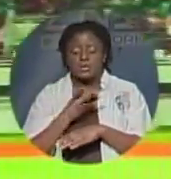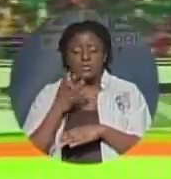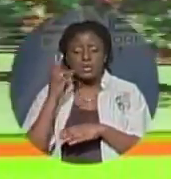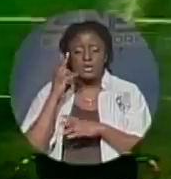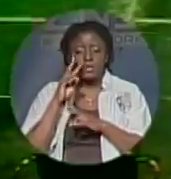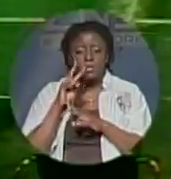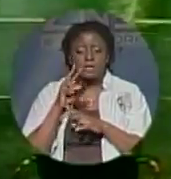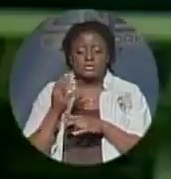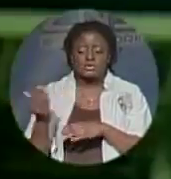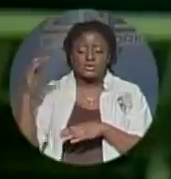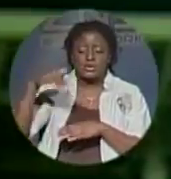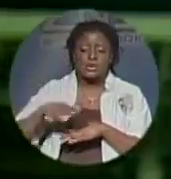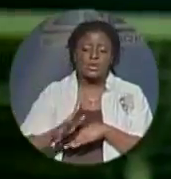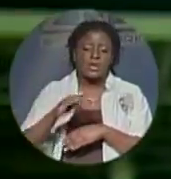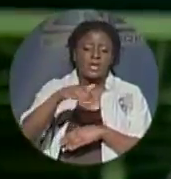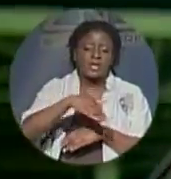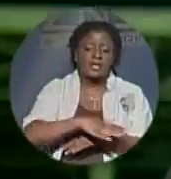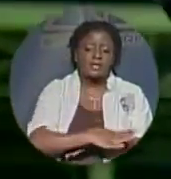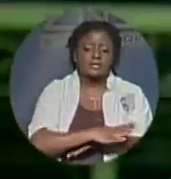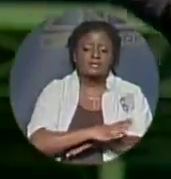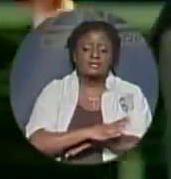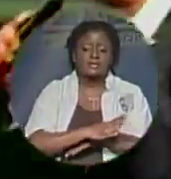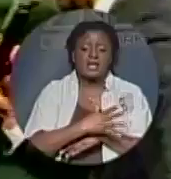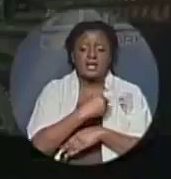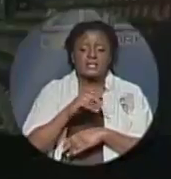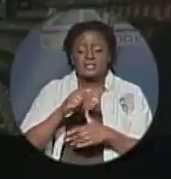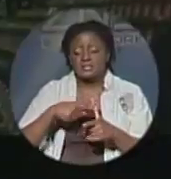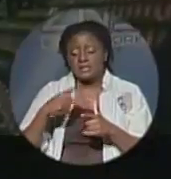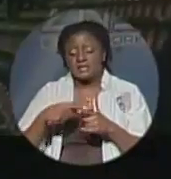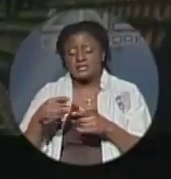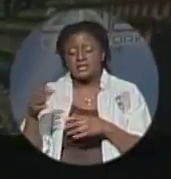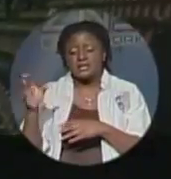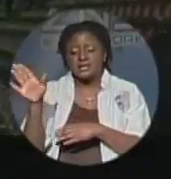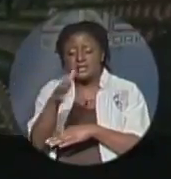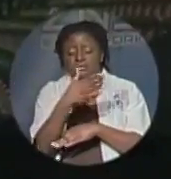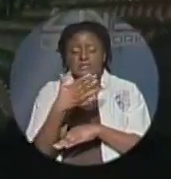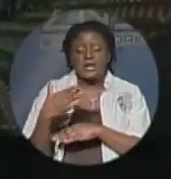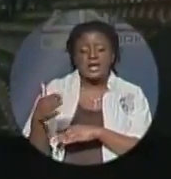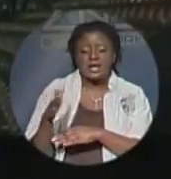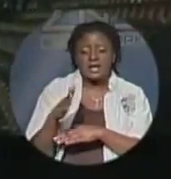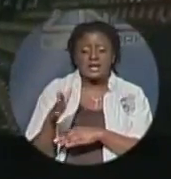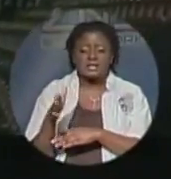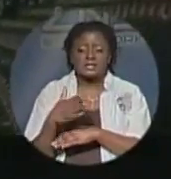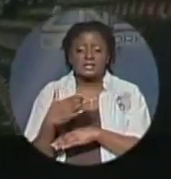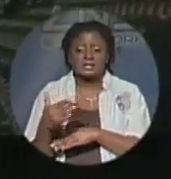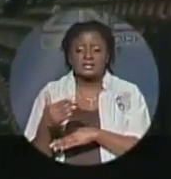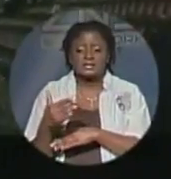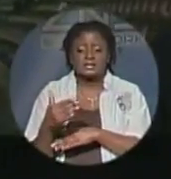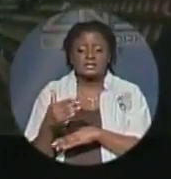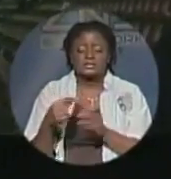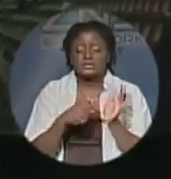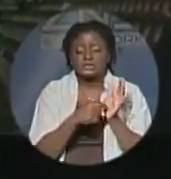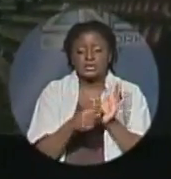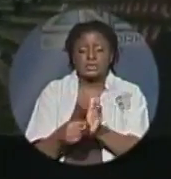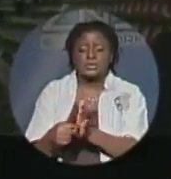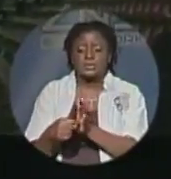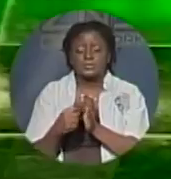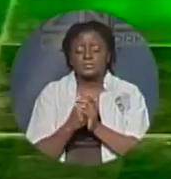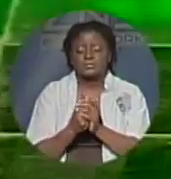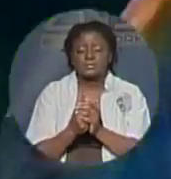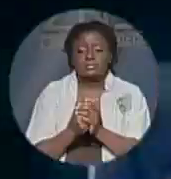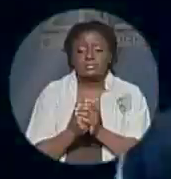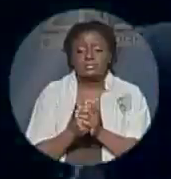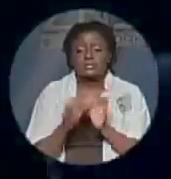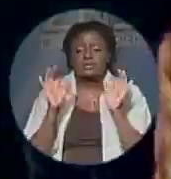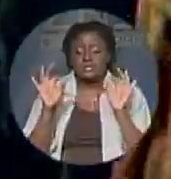flag, and not only the performers, Johnny Kemp, the whole thing was very interesting. The Junkanoo rush out. I think it was a fantastic opening. Well